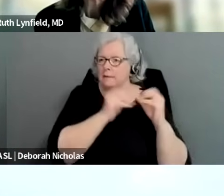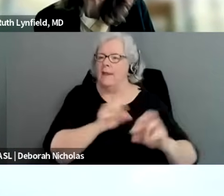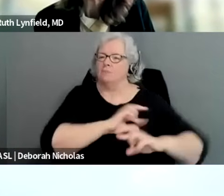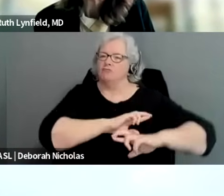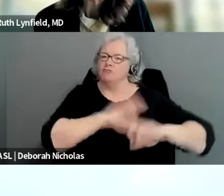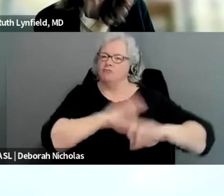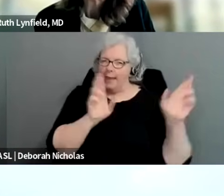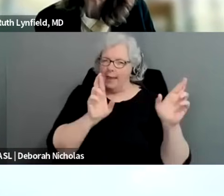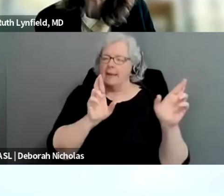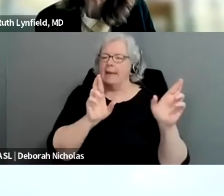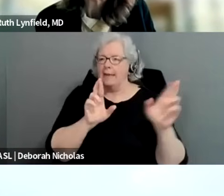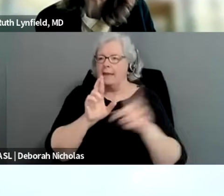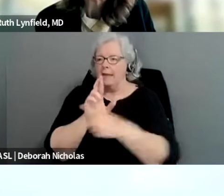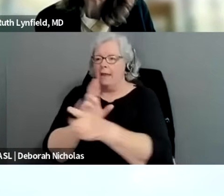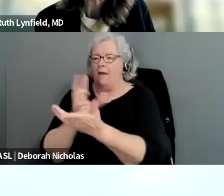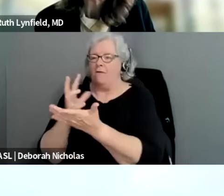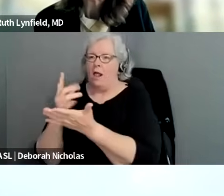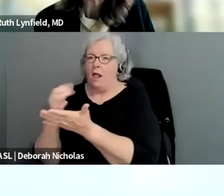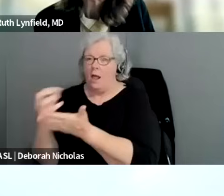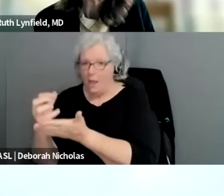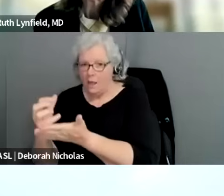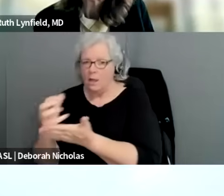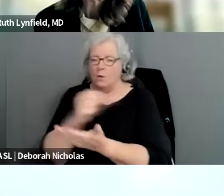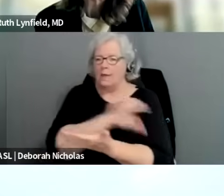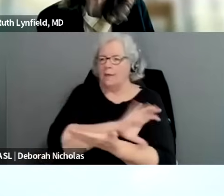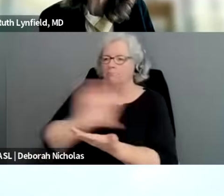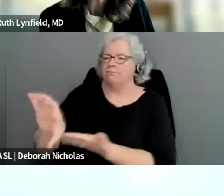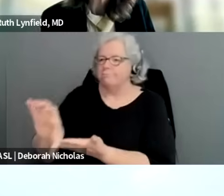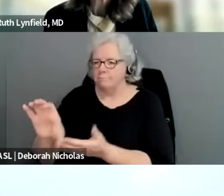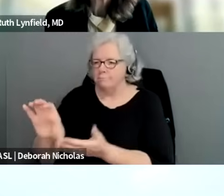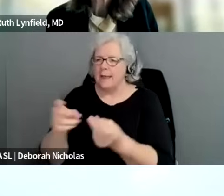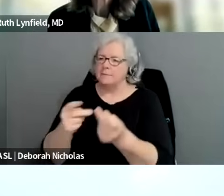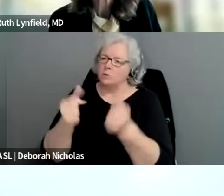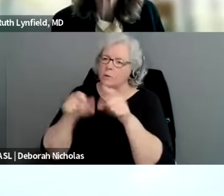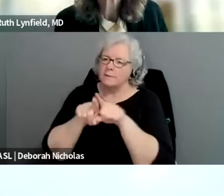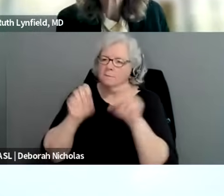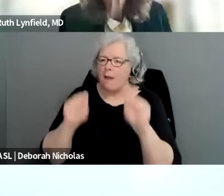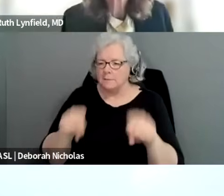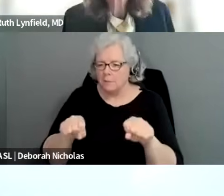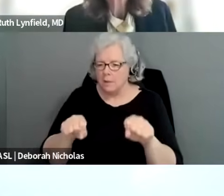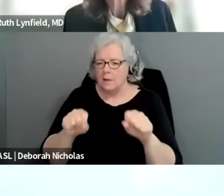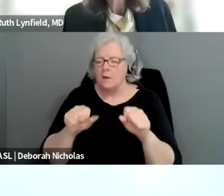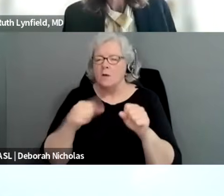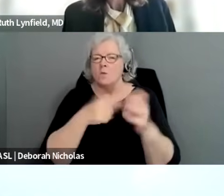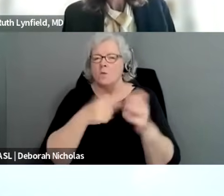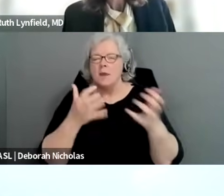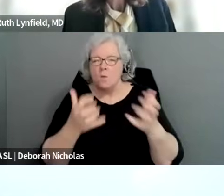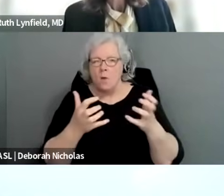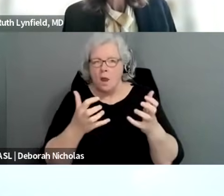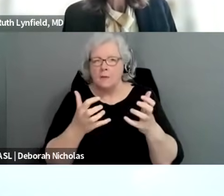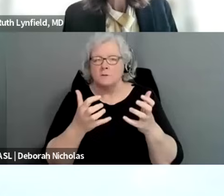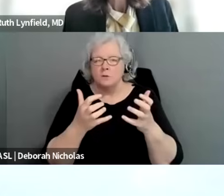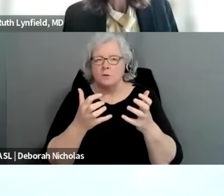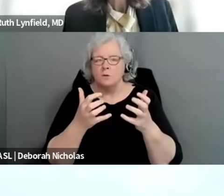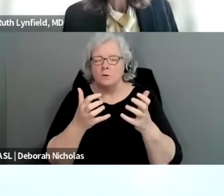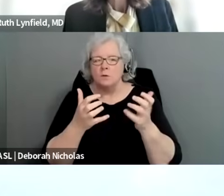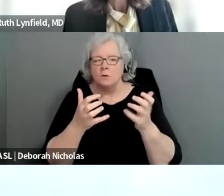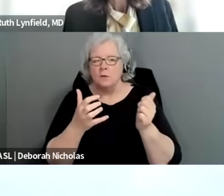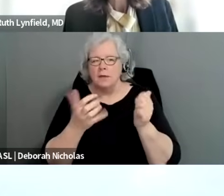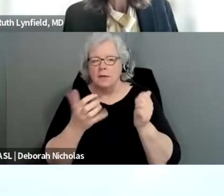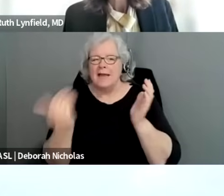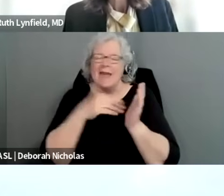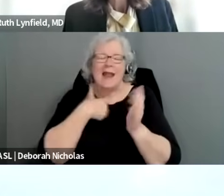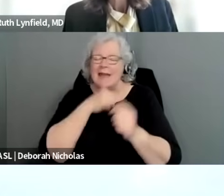backfill as best possible. Obviously, something that we look at as we scale a response. And again, I don't